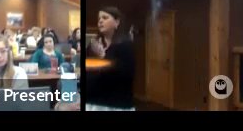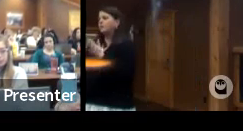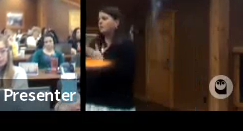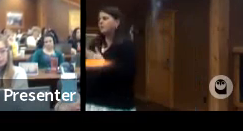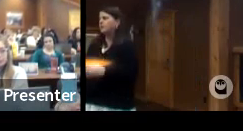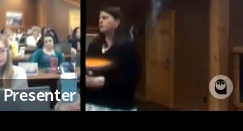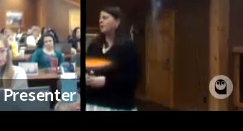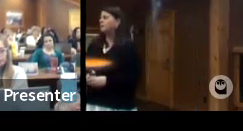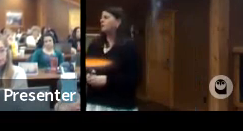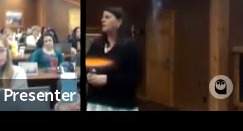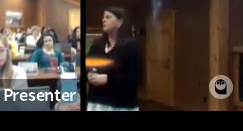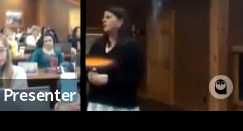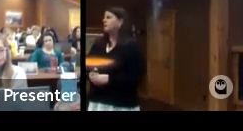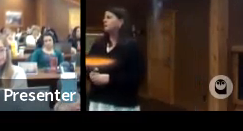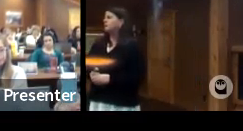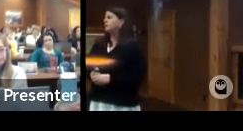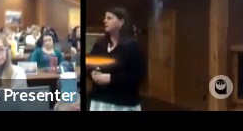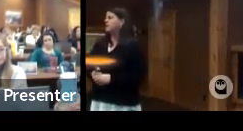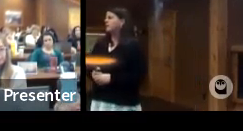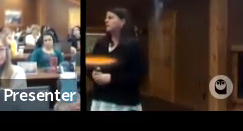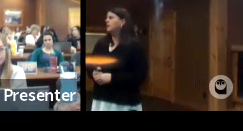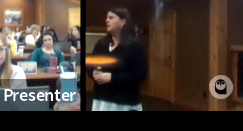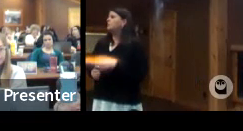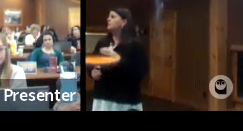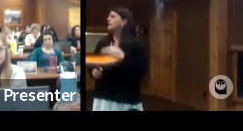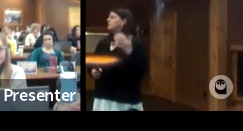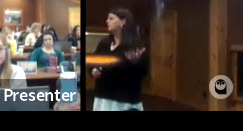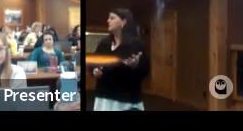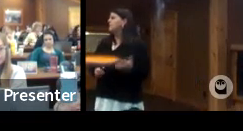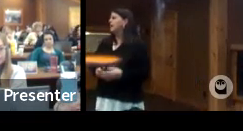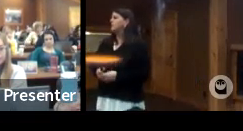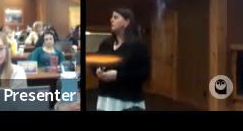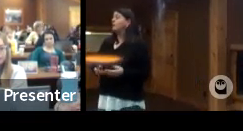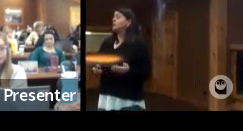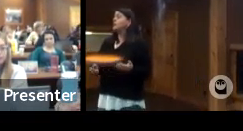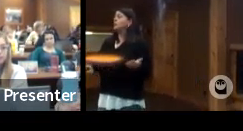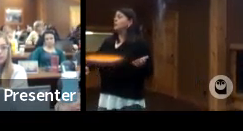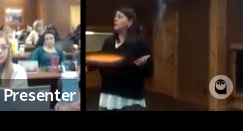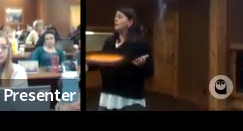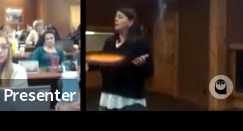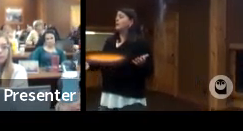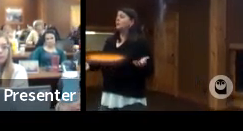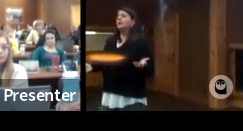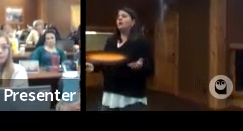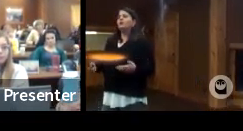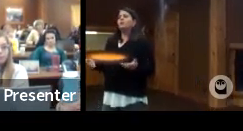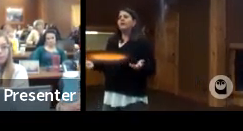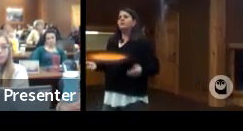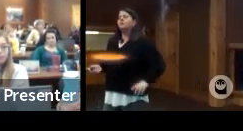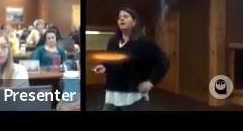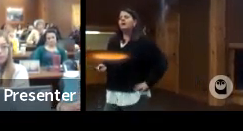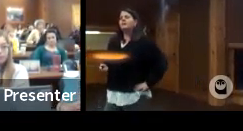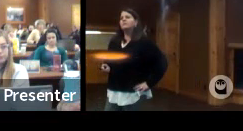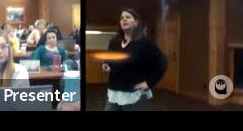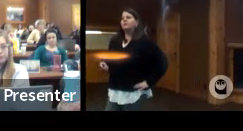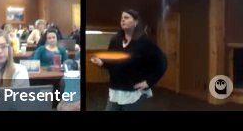just set those boundaries and stick to them to protect from the bias. But also, can we argue